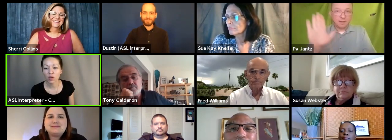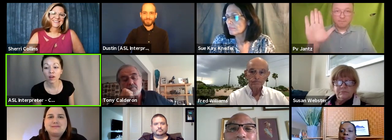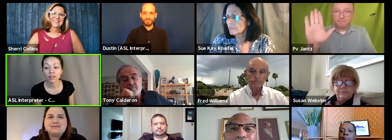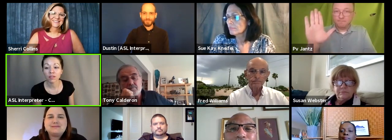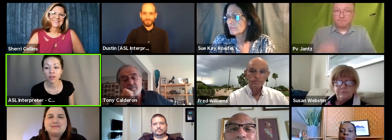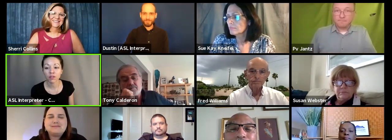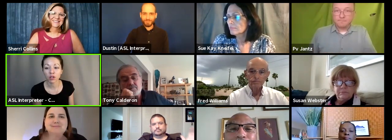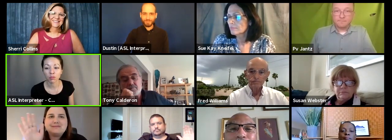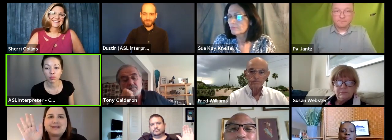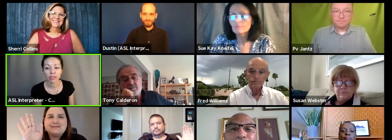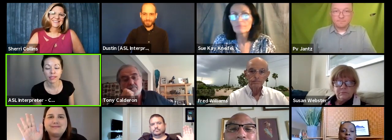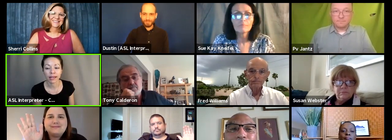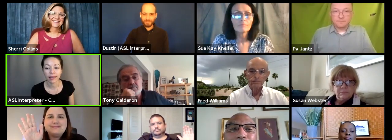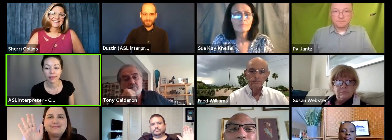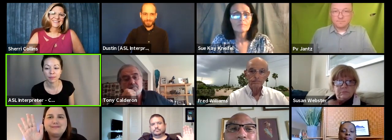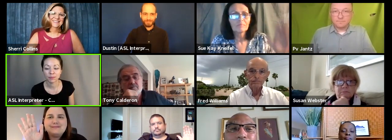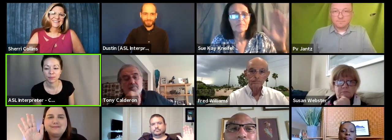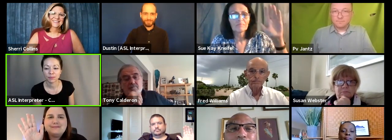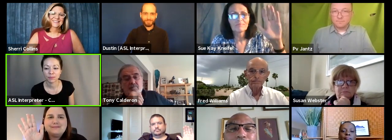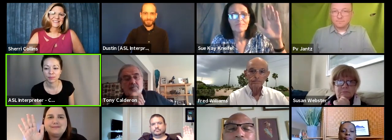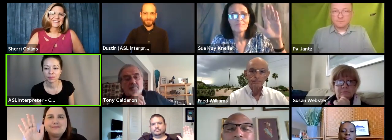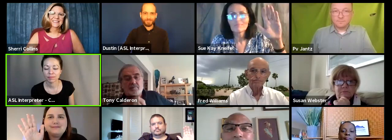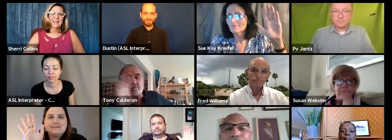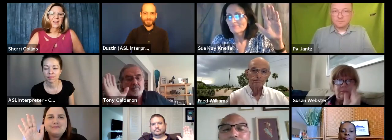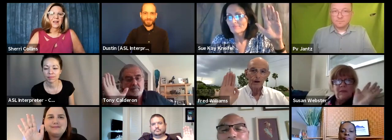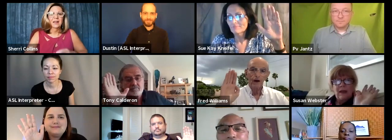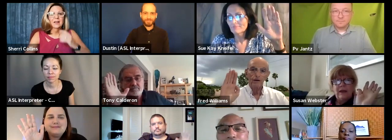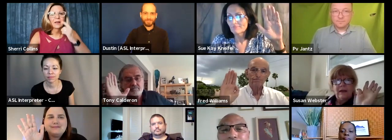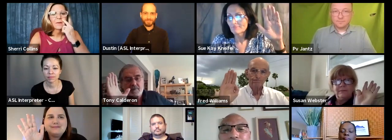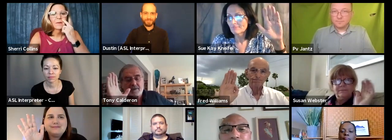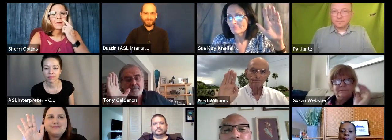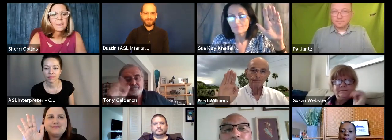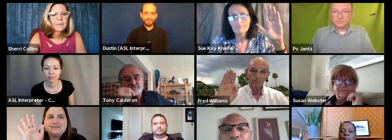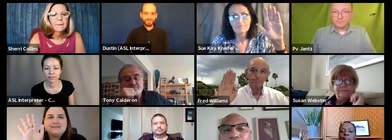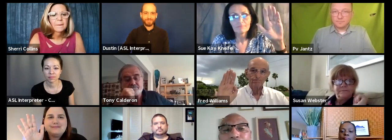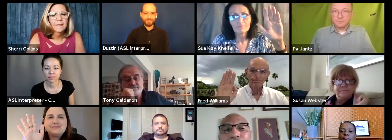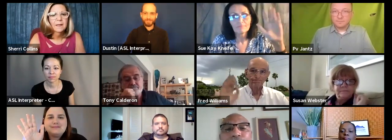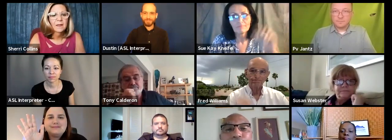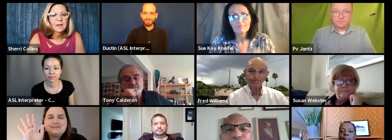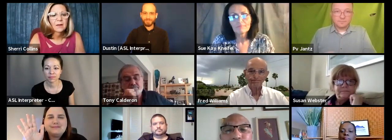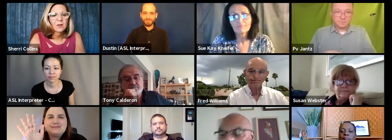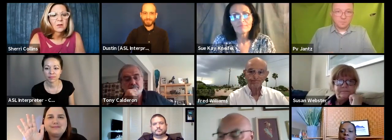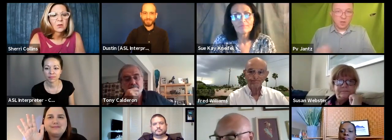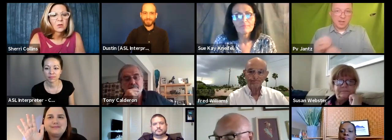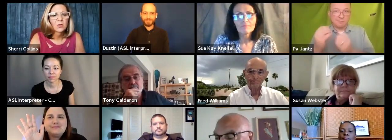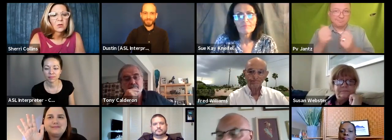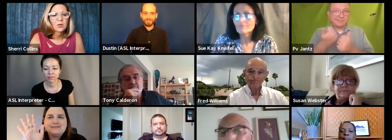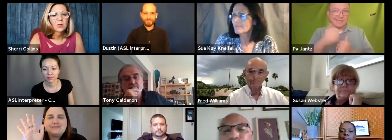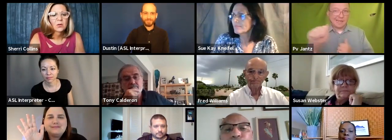Okay, so all in favor, please say aye. Aye. Aye.